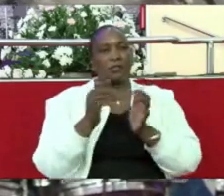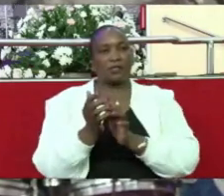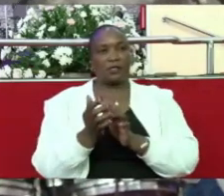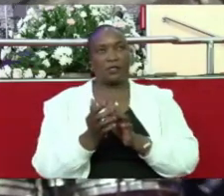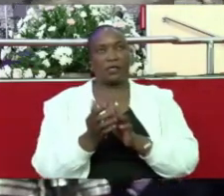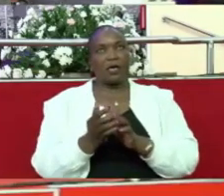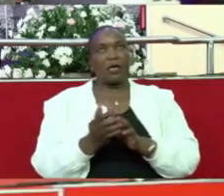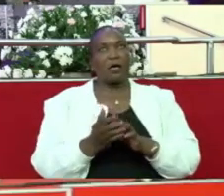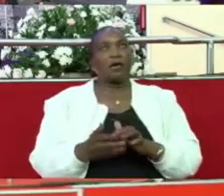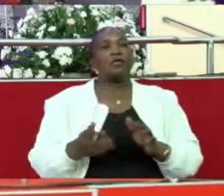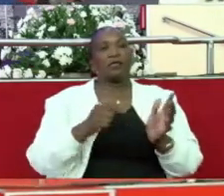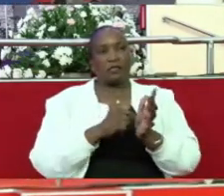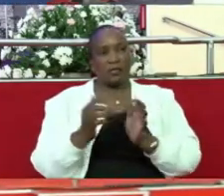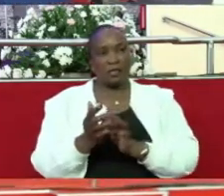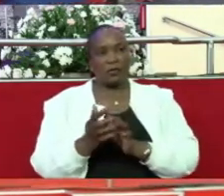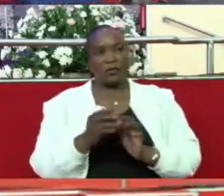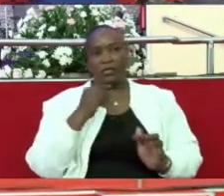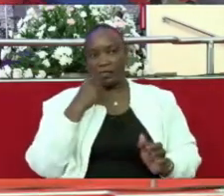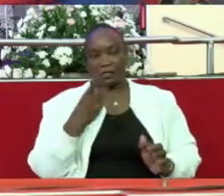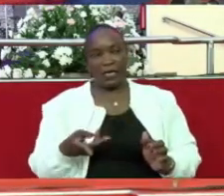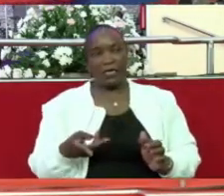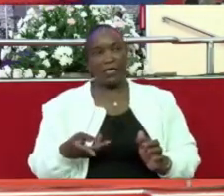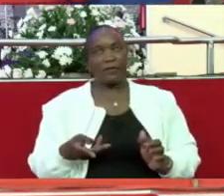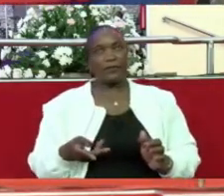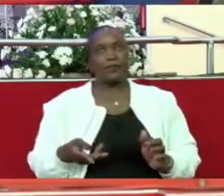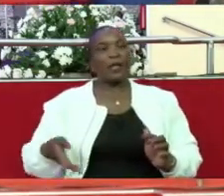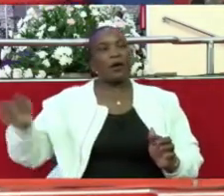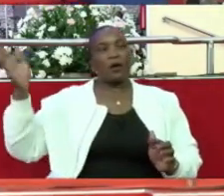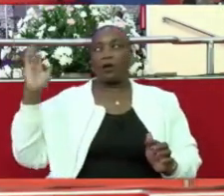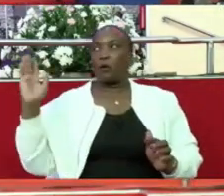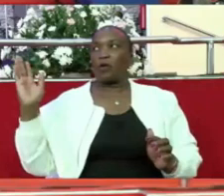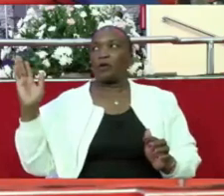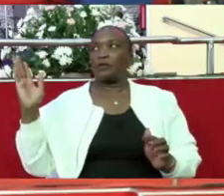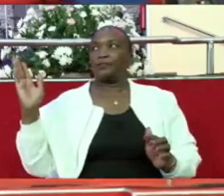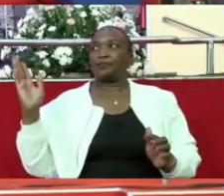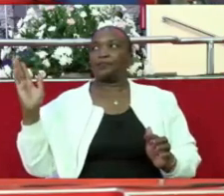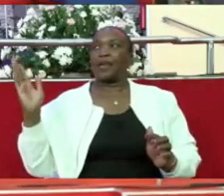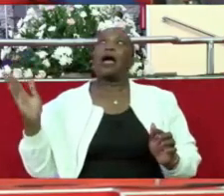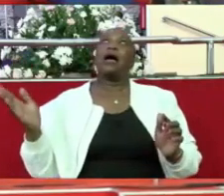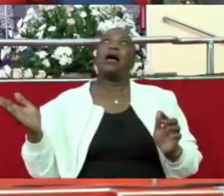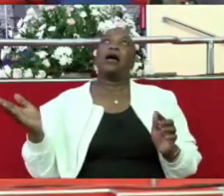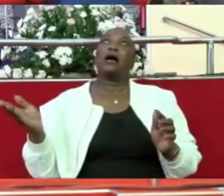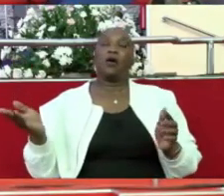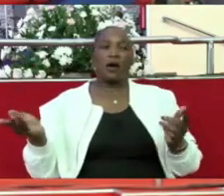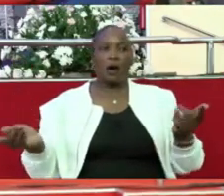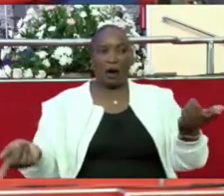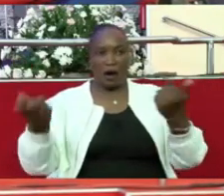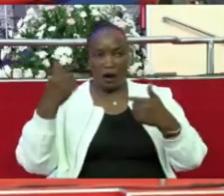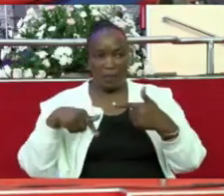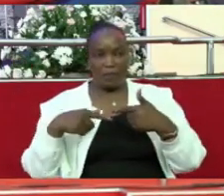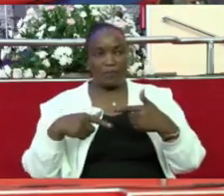Father will come and make our dwelling in you. Then when they do that, you will be able to